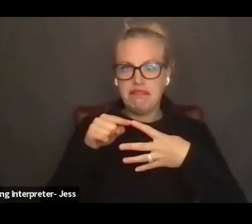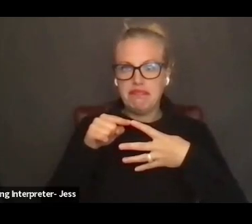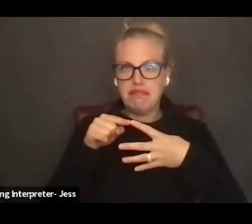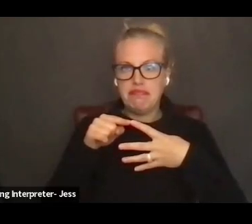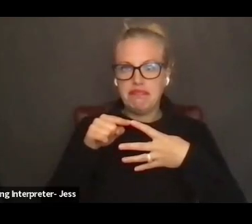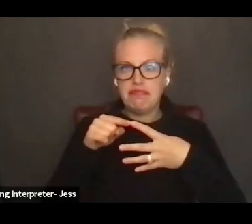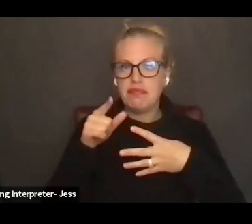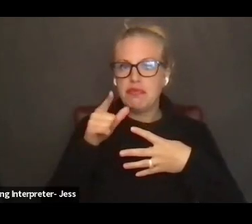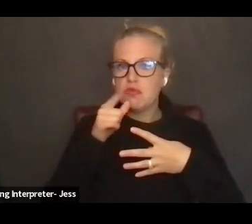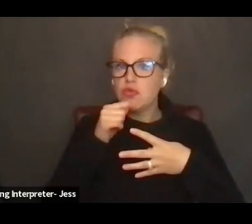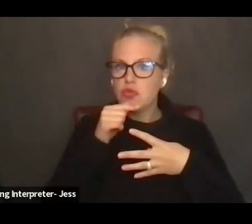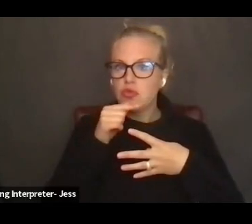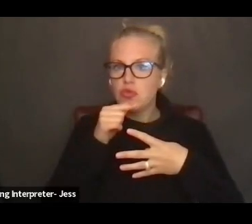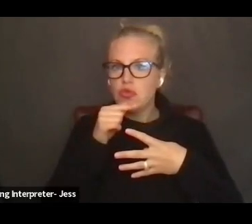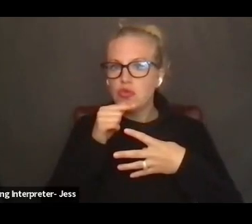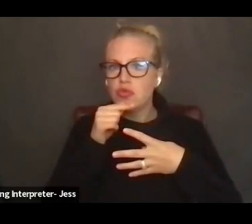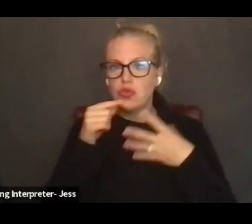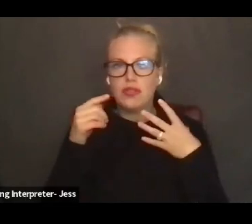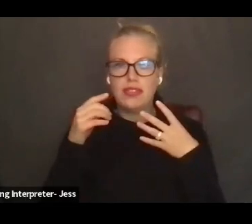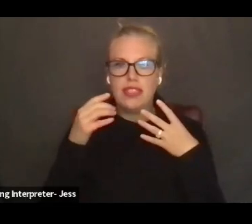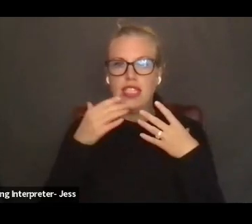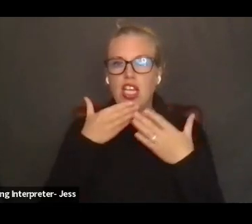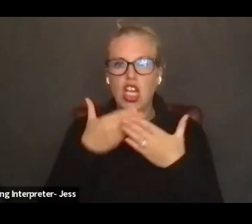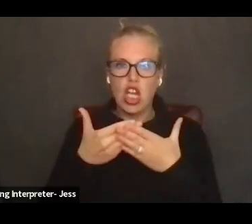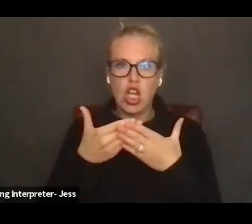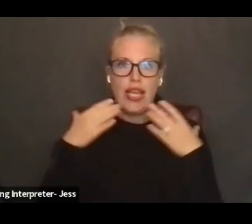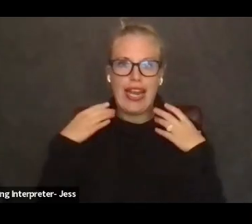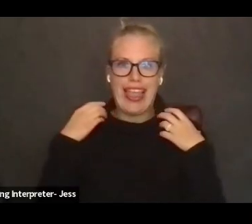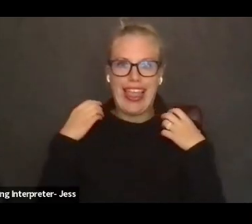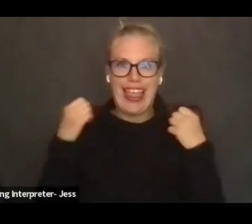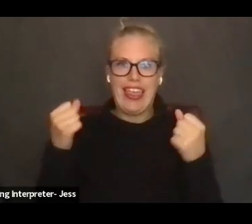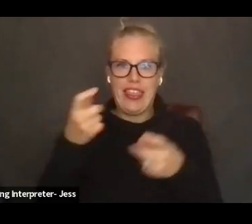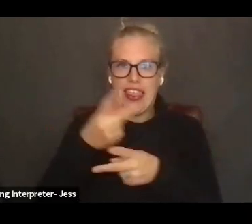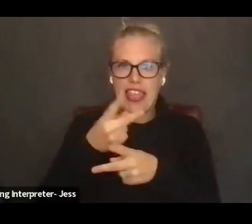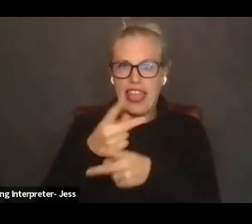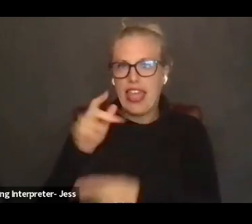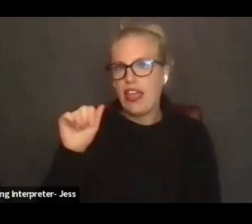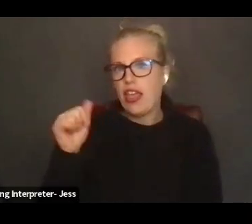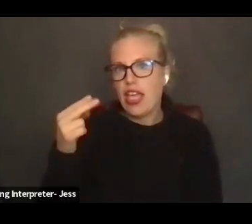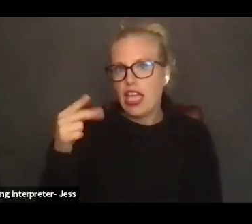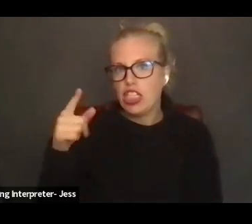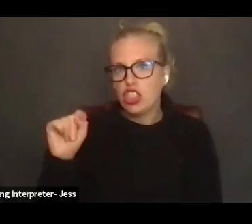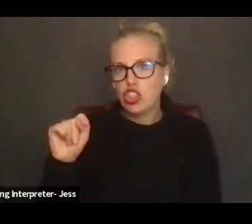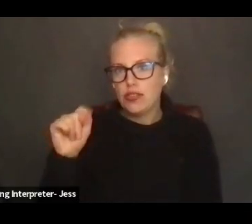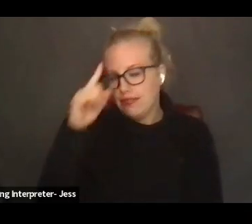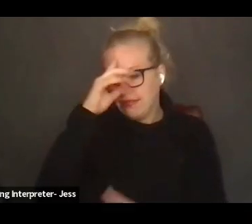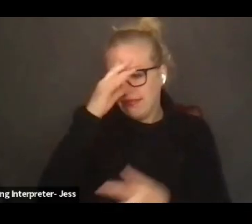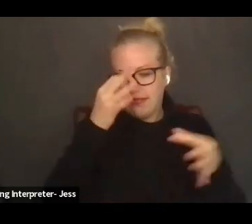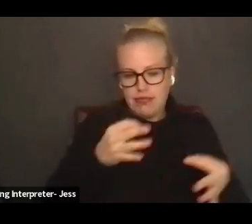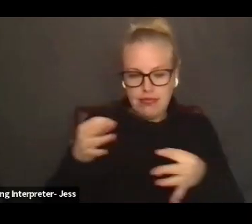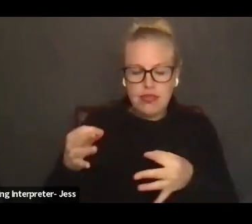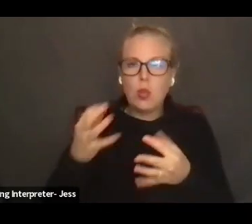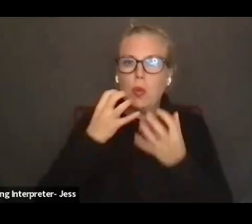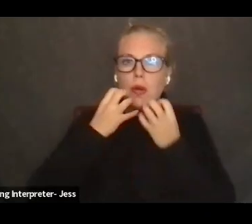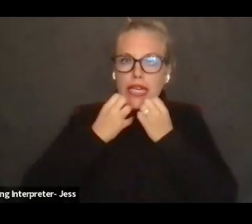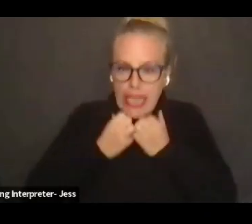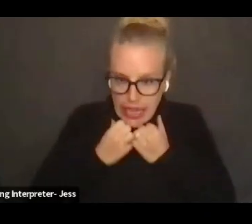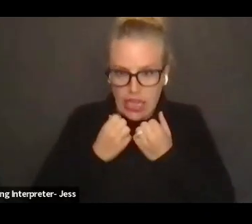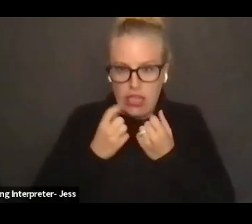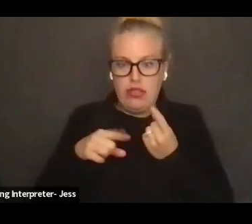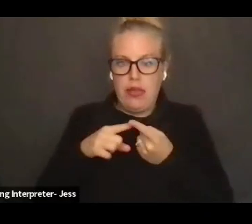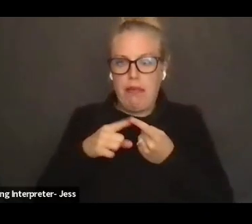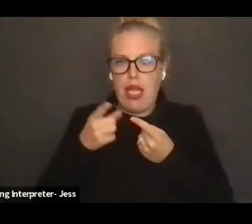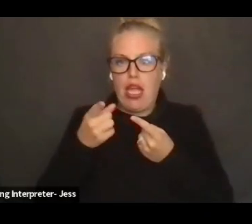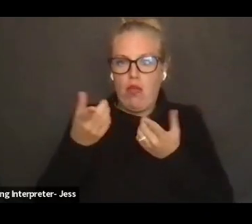Okay, who makes a good healthcare agent? Think about who is going to care about what happens to you if you have